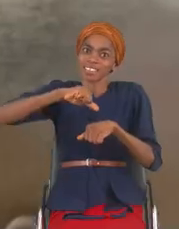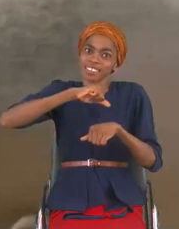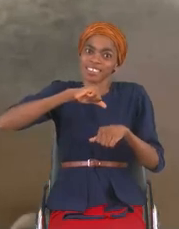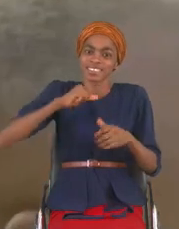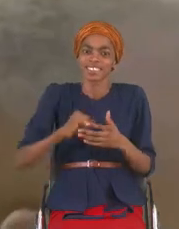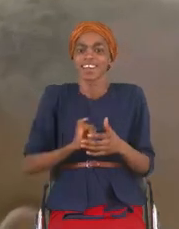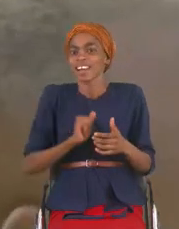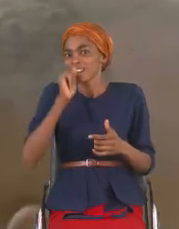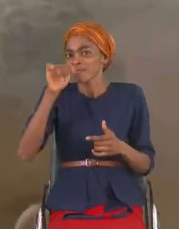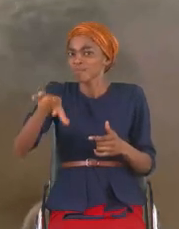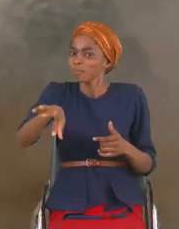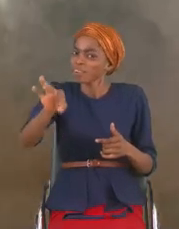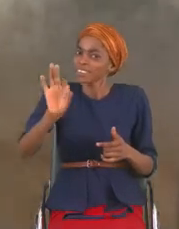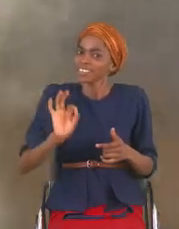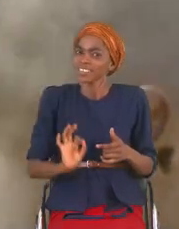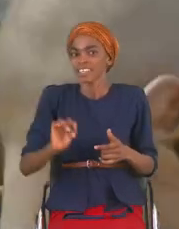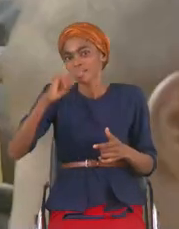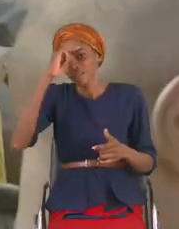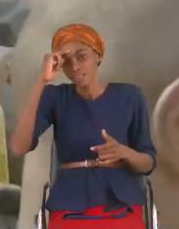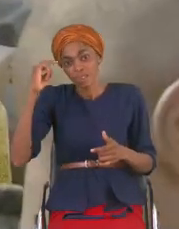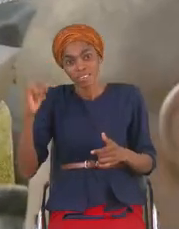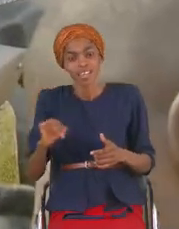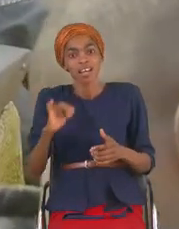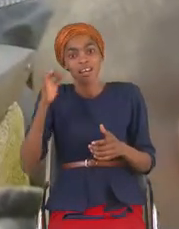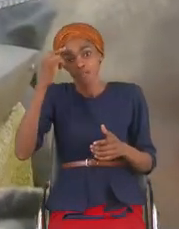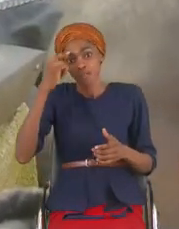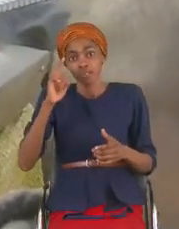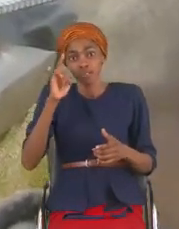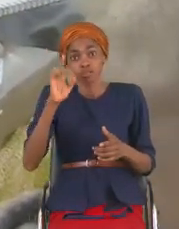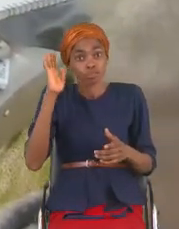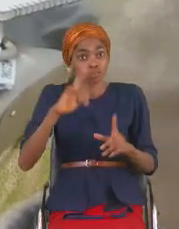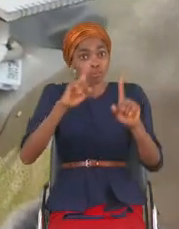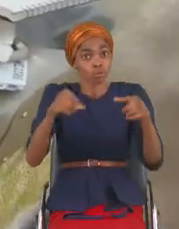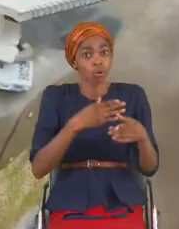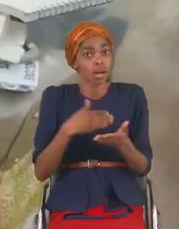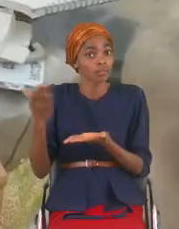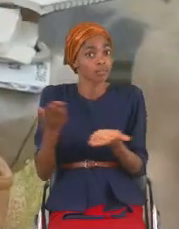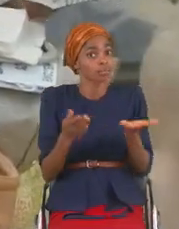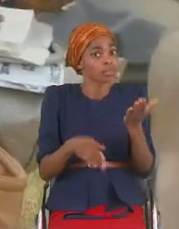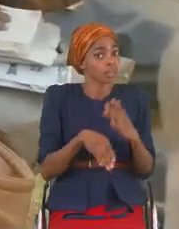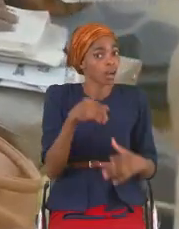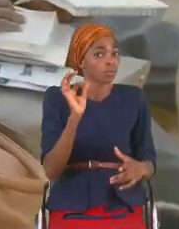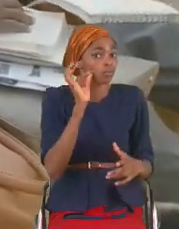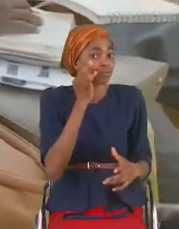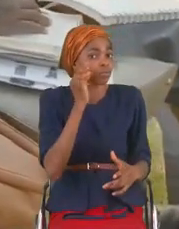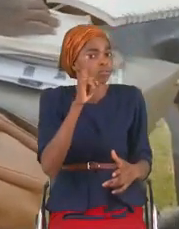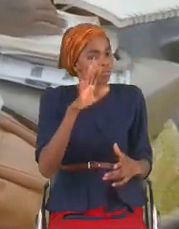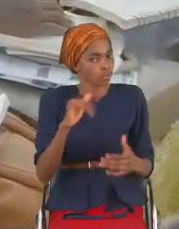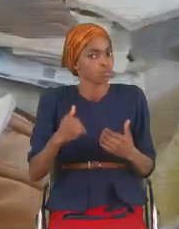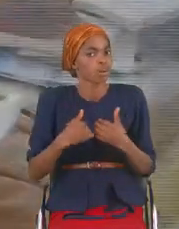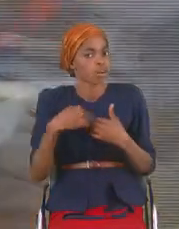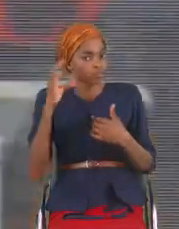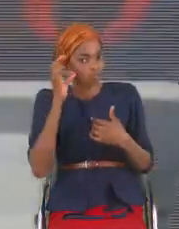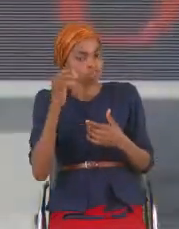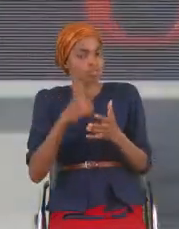ordained. Why? That ye should go and bring forth fruit. Brother, you'll bear fruit.